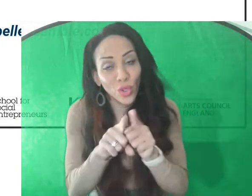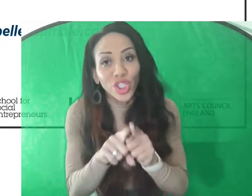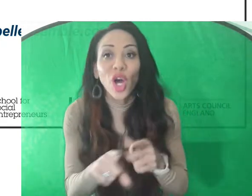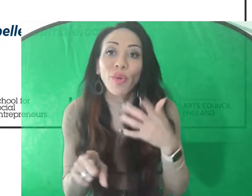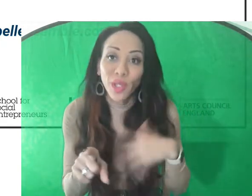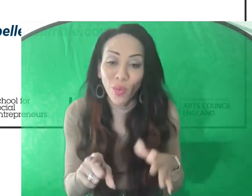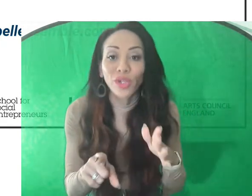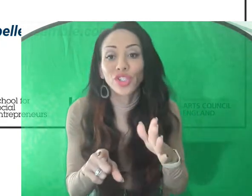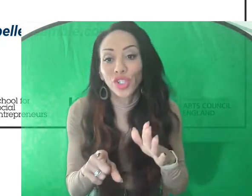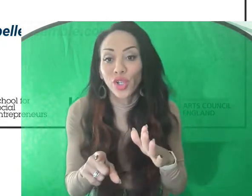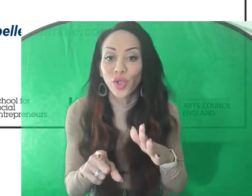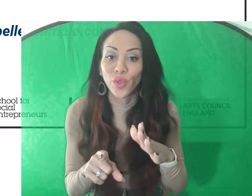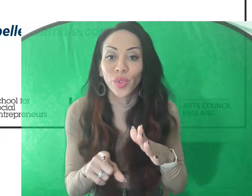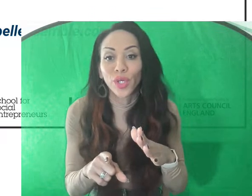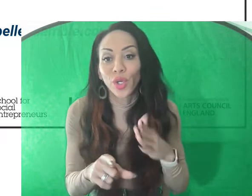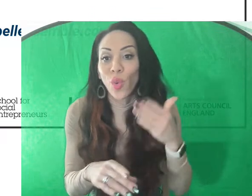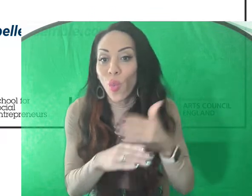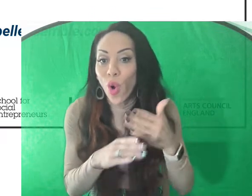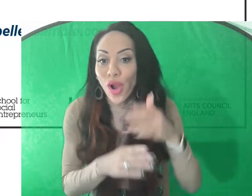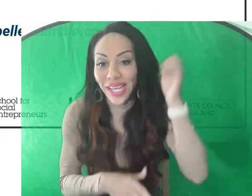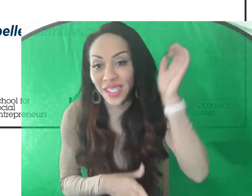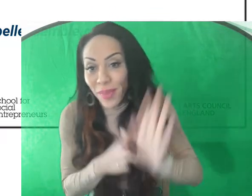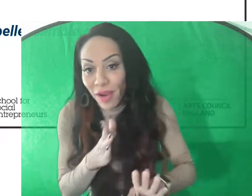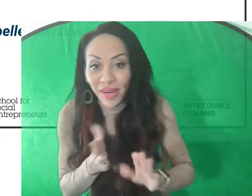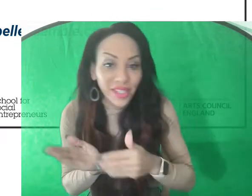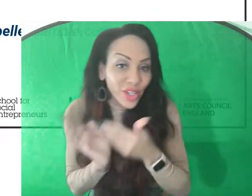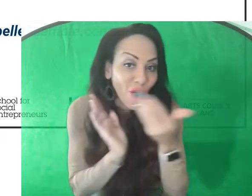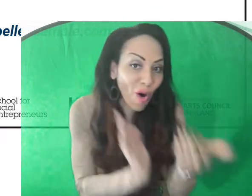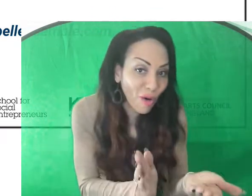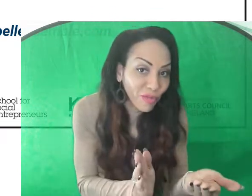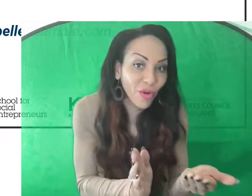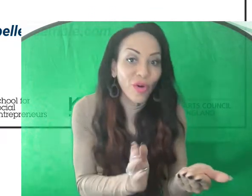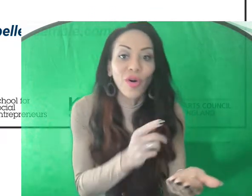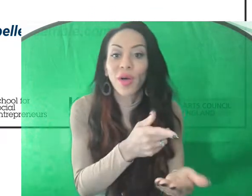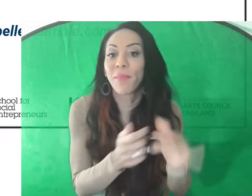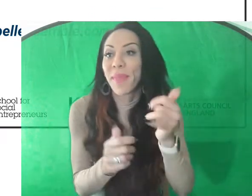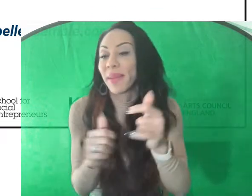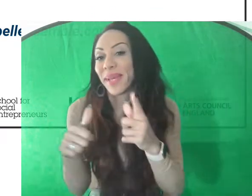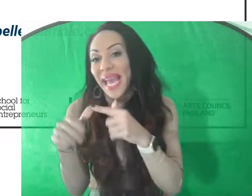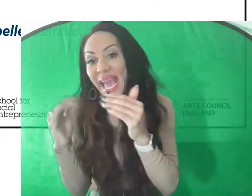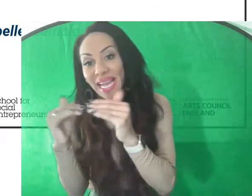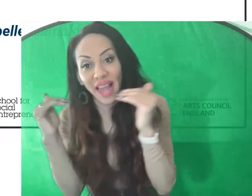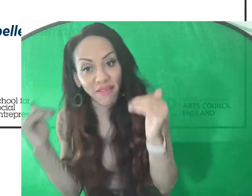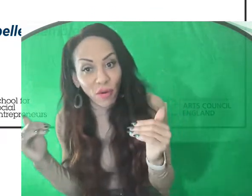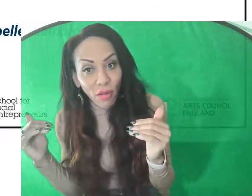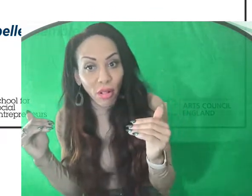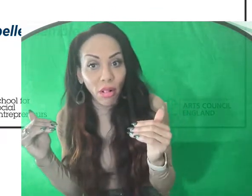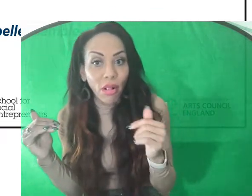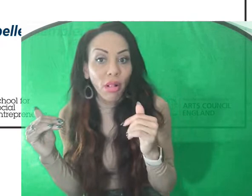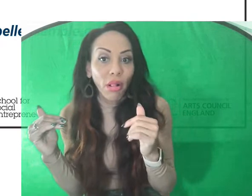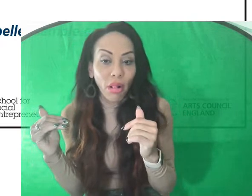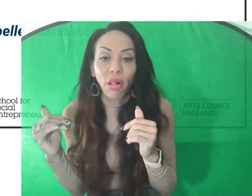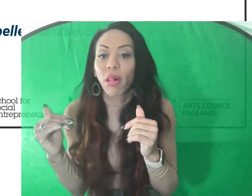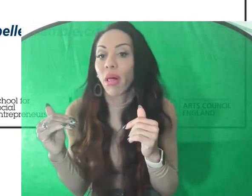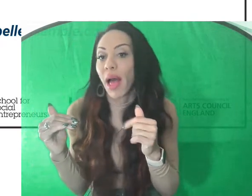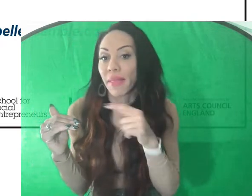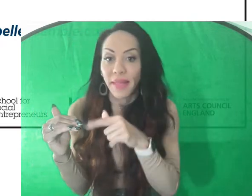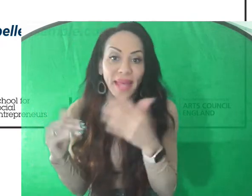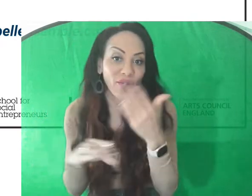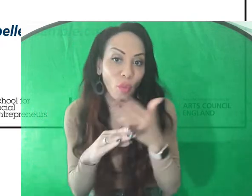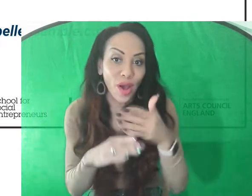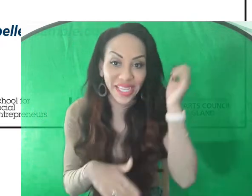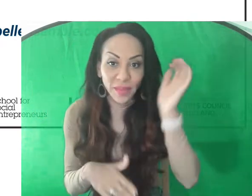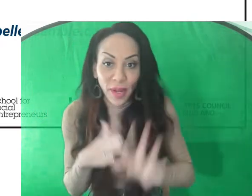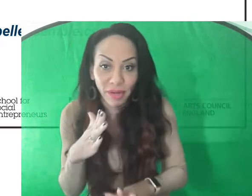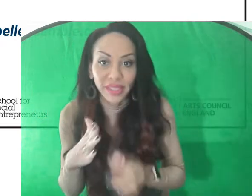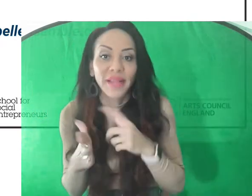then A-level, they maybe go on to do A-level and maybe go on to do it at university and have something to then put into their applications too.